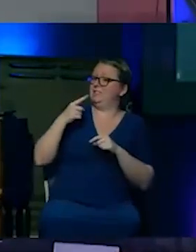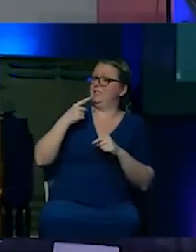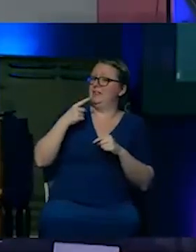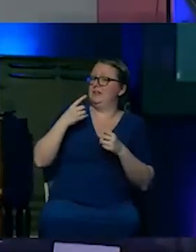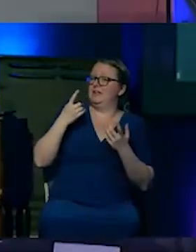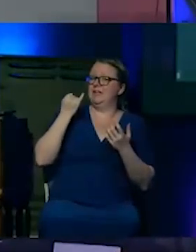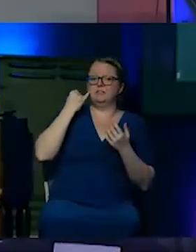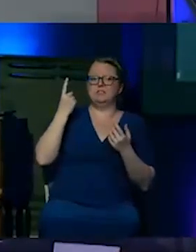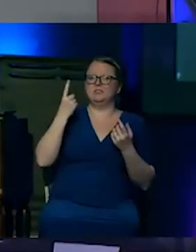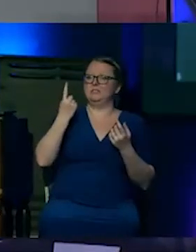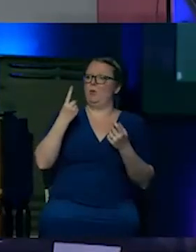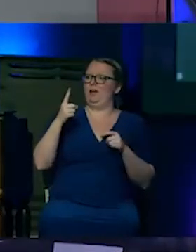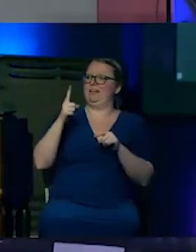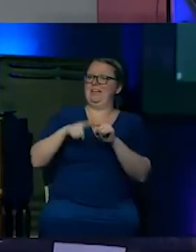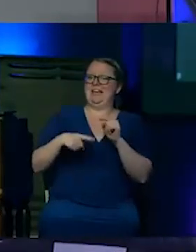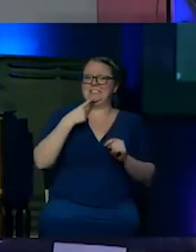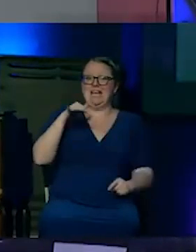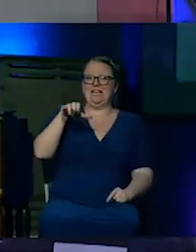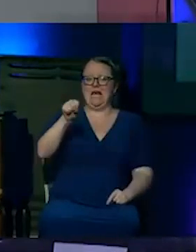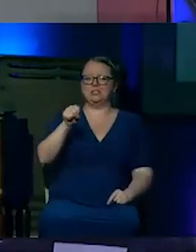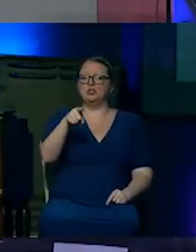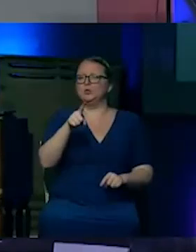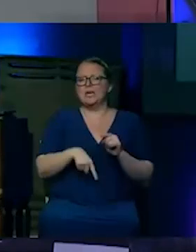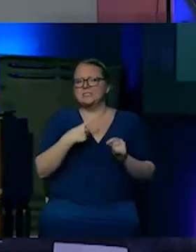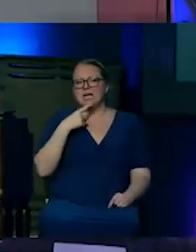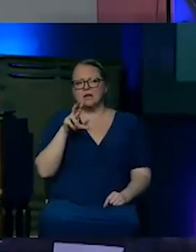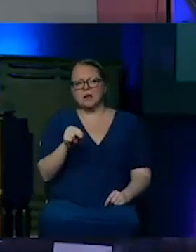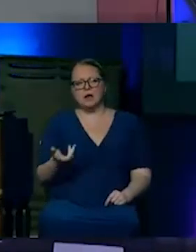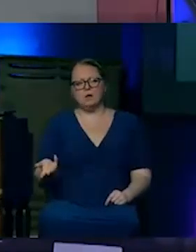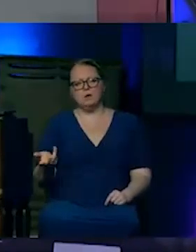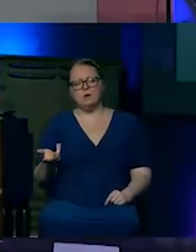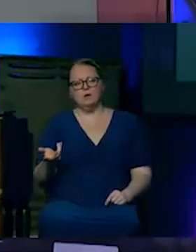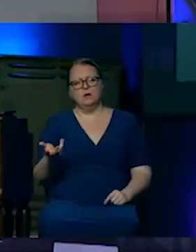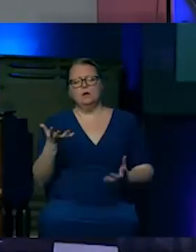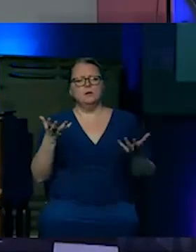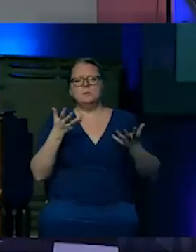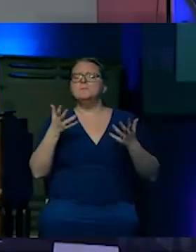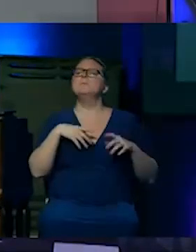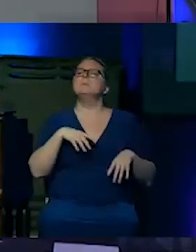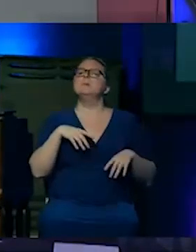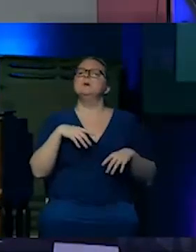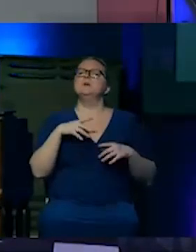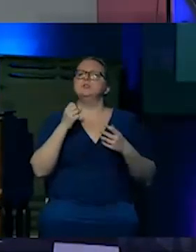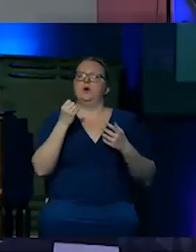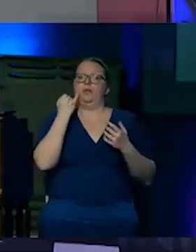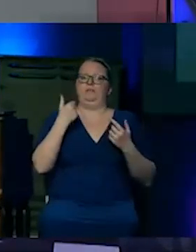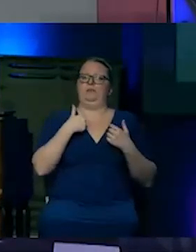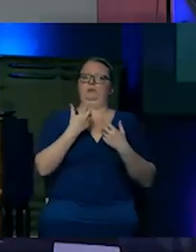no. So if we make them do and say all these things in order to belong, then they don't really actually belong,